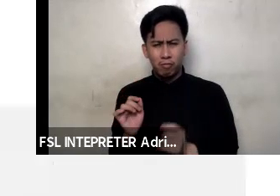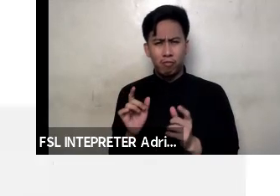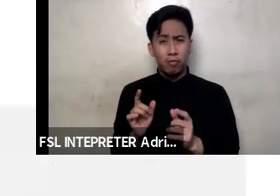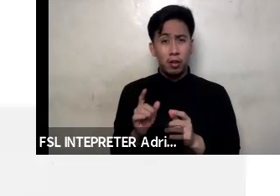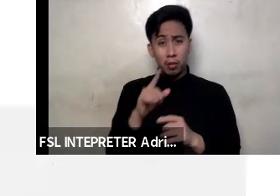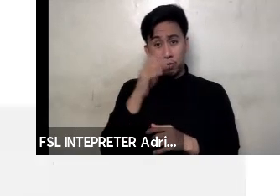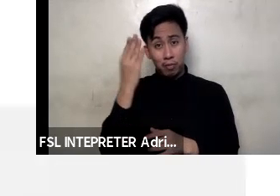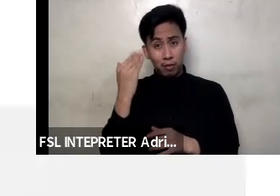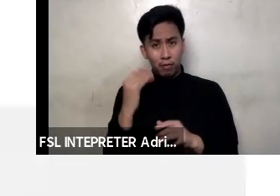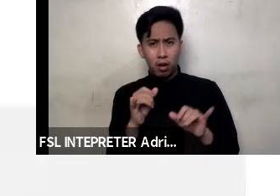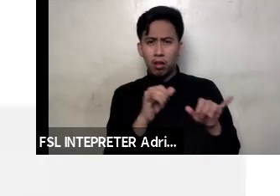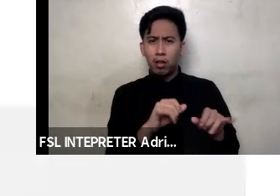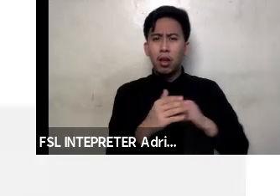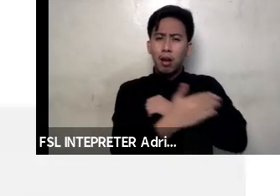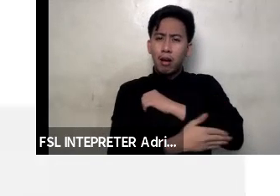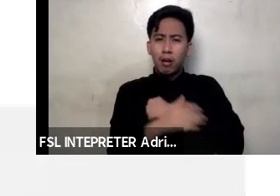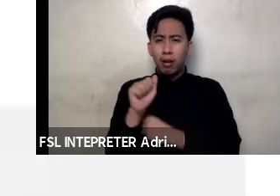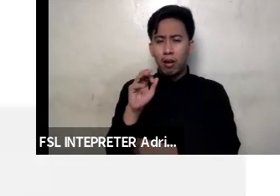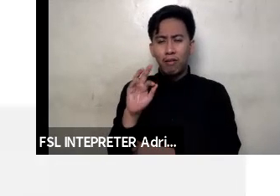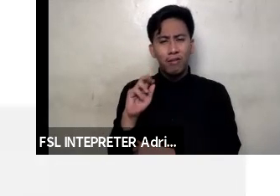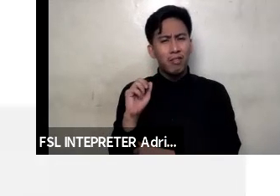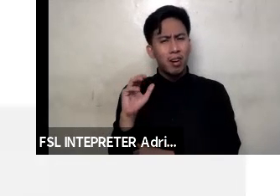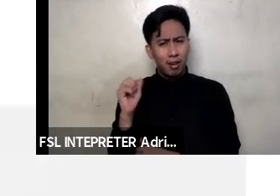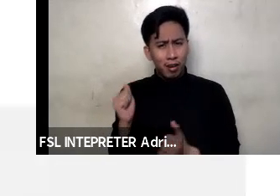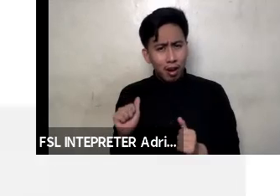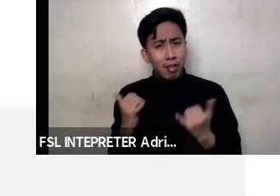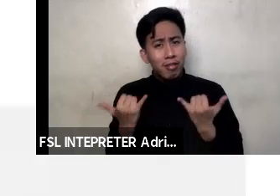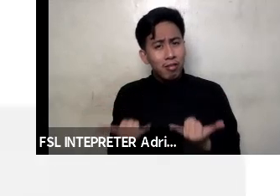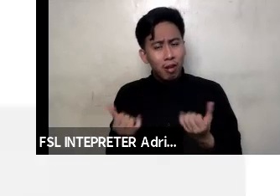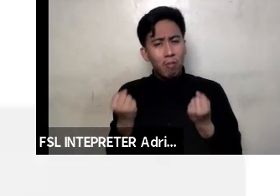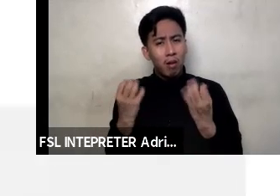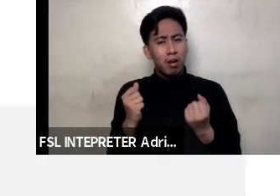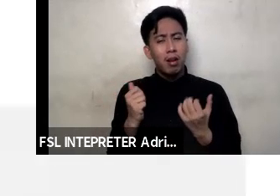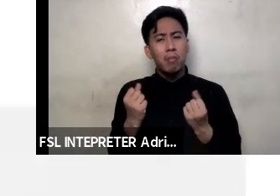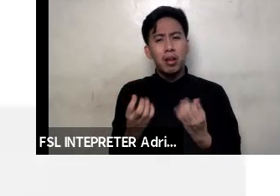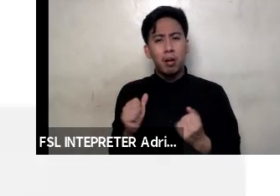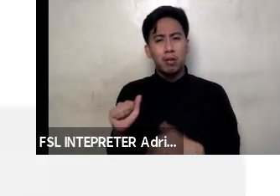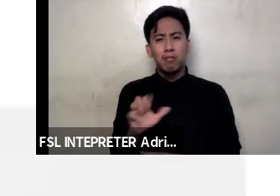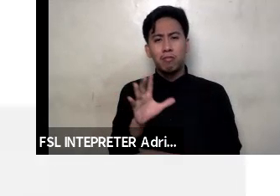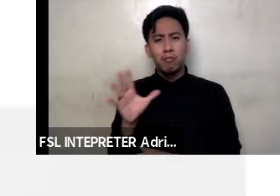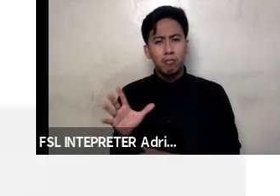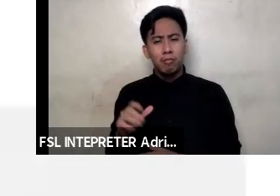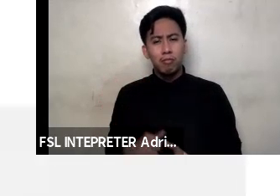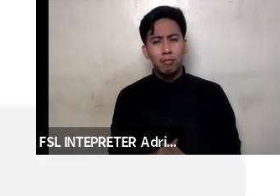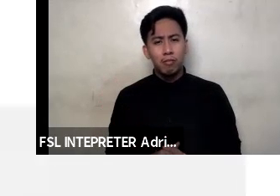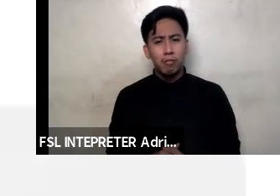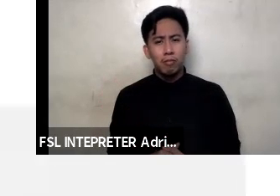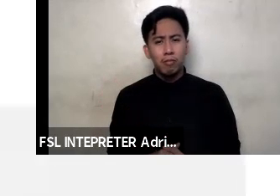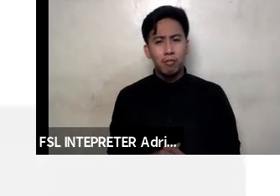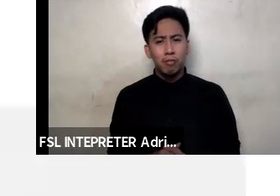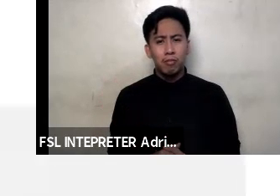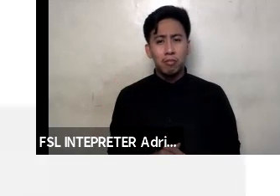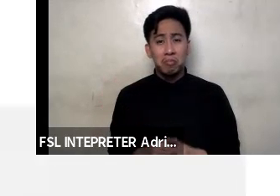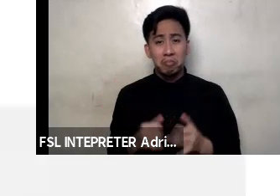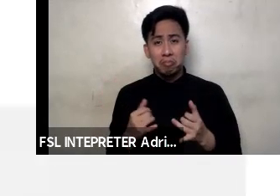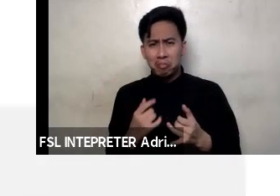countries. But look at this right now. Among the 768 million undernourished people in the world, almost more than half of that came from Asia,